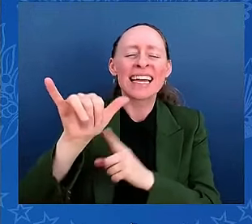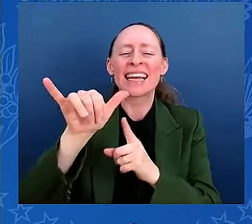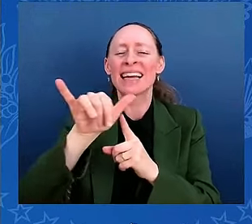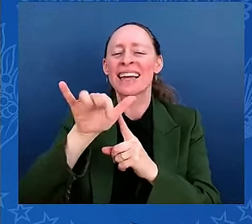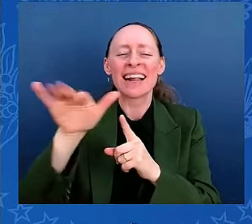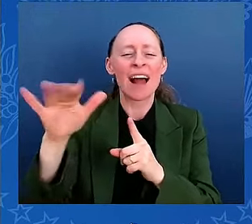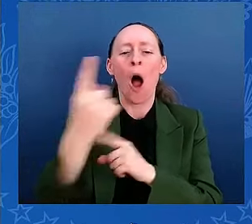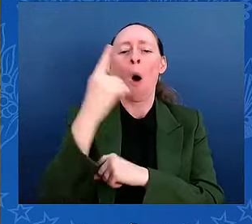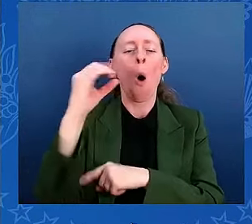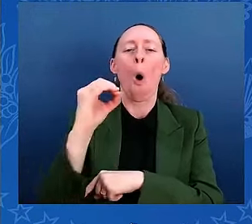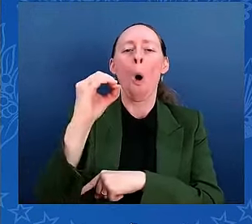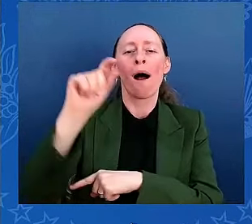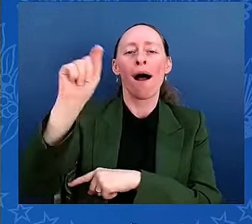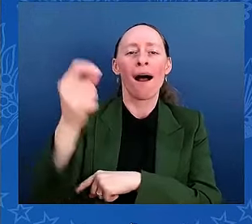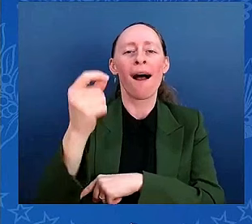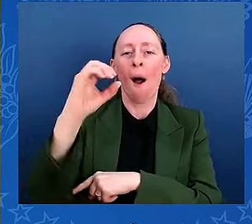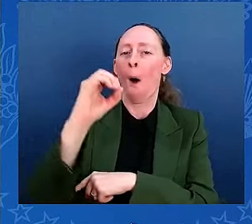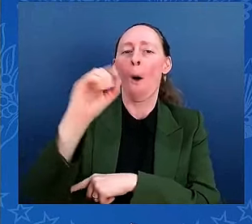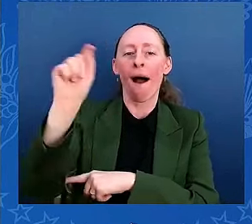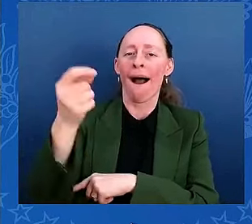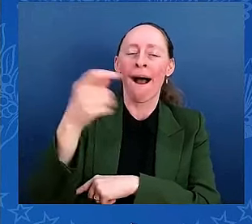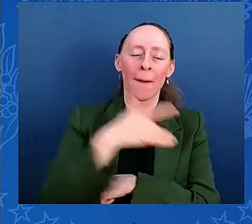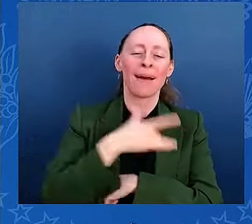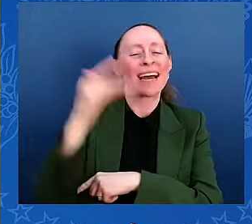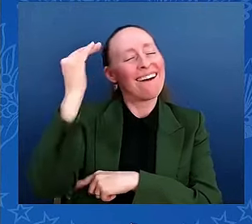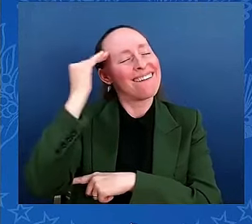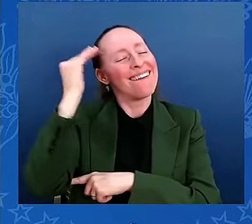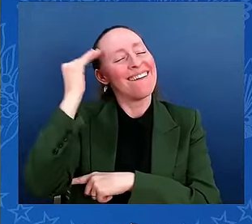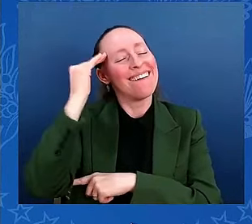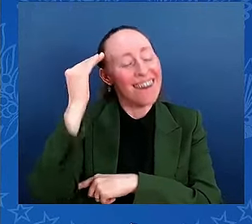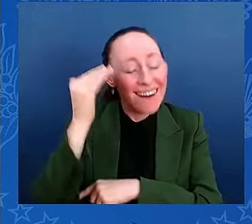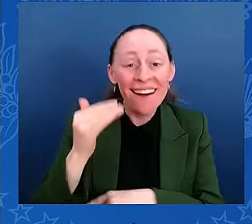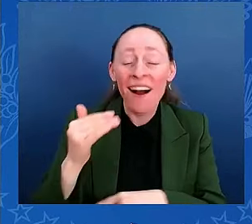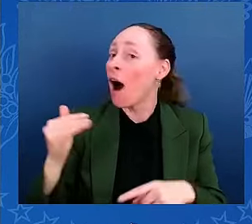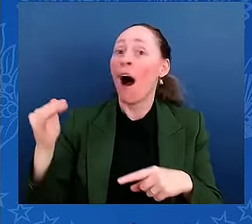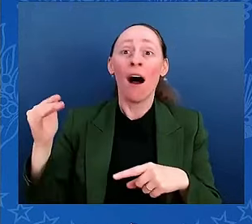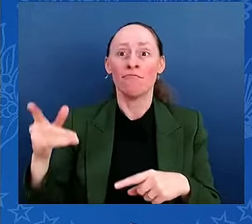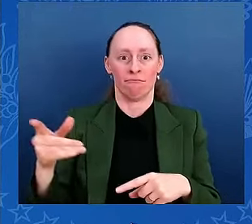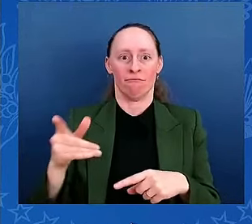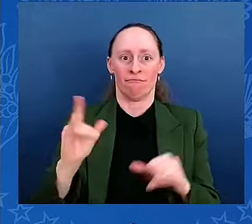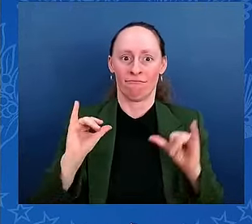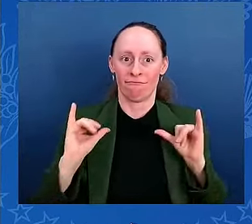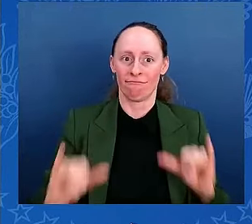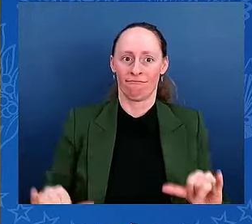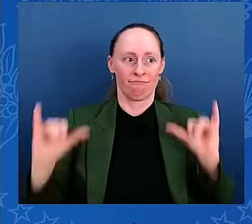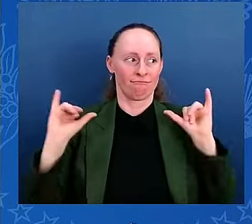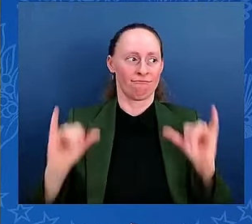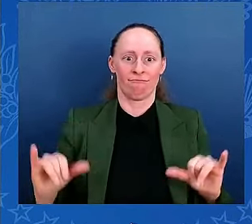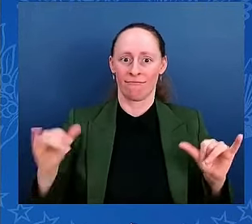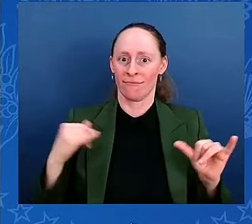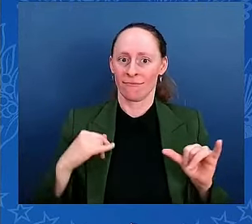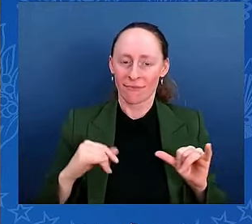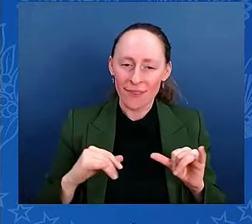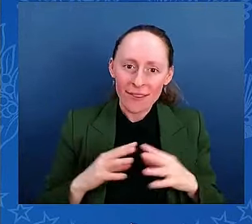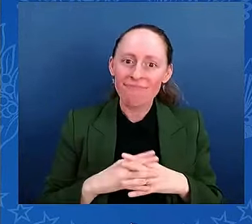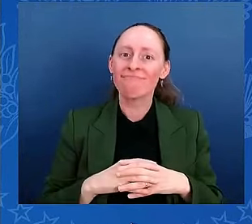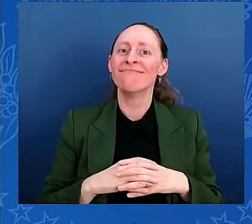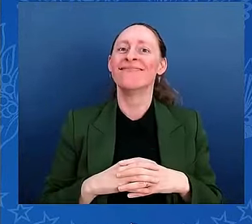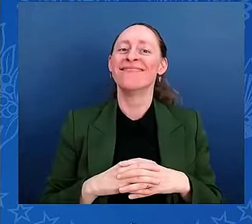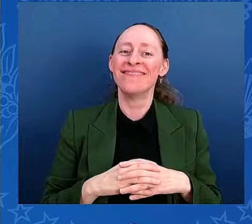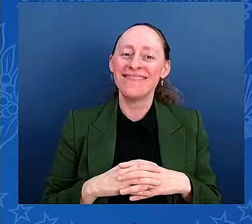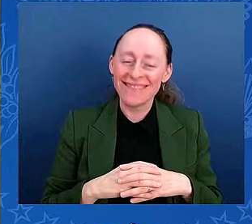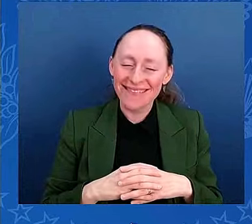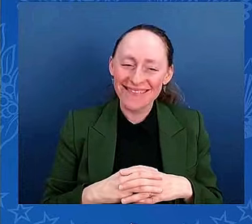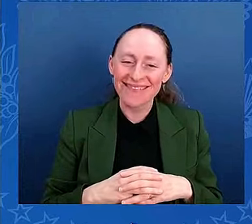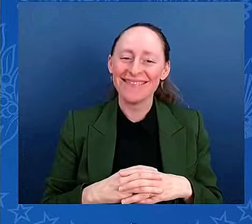didn't end in O. I look out there and look at all my friends. You know, I accepted the award in the name of some of the guys I grew up with. Next door, Sonny